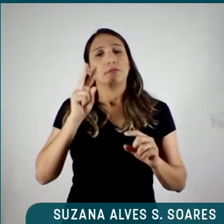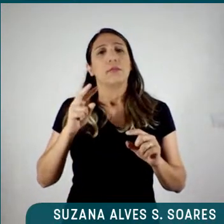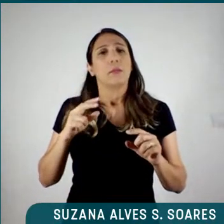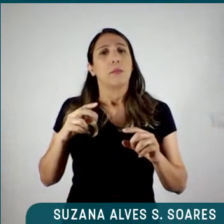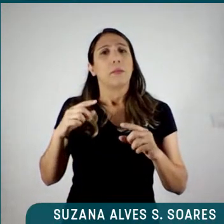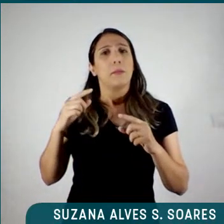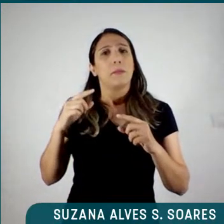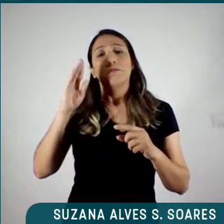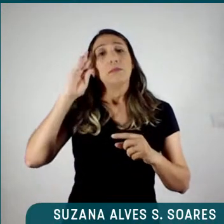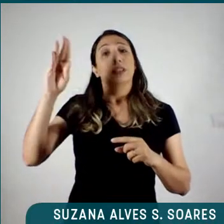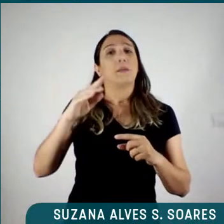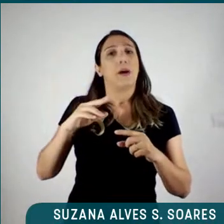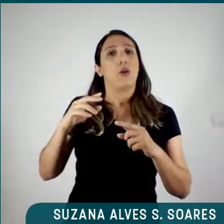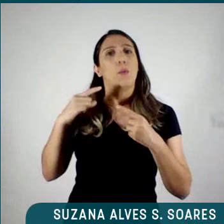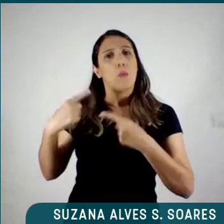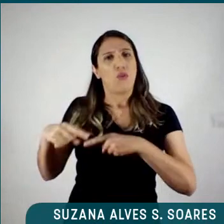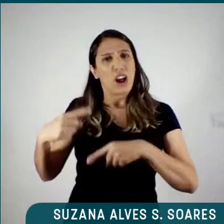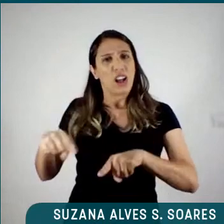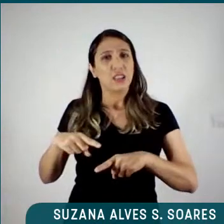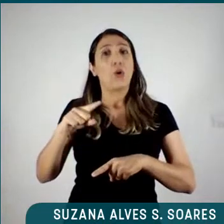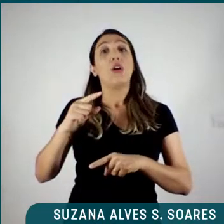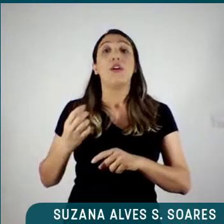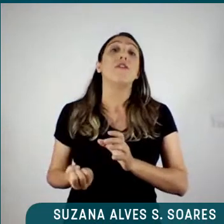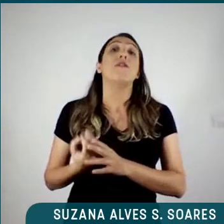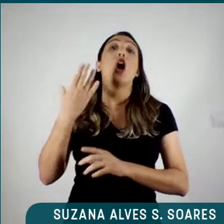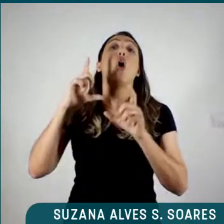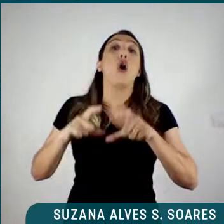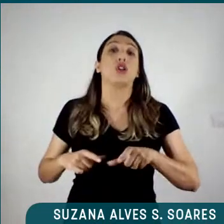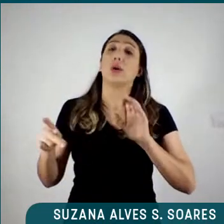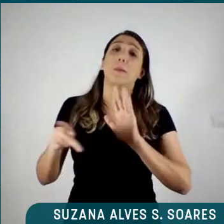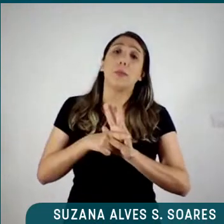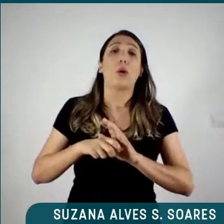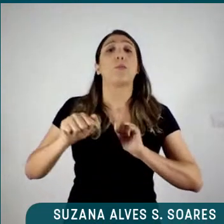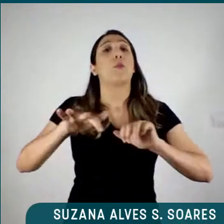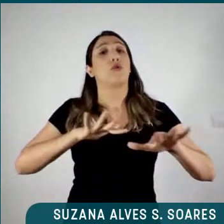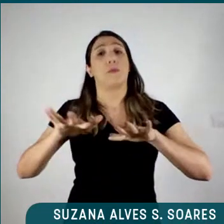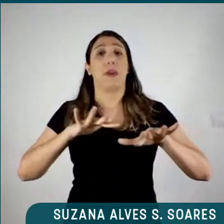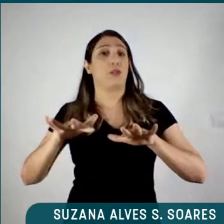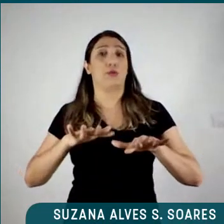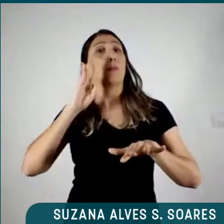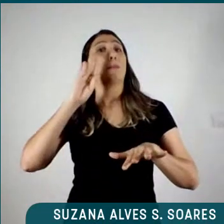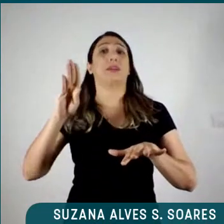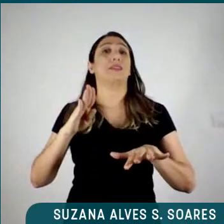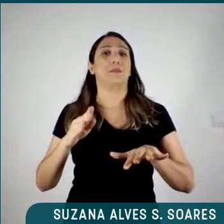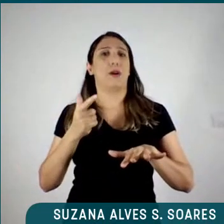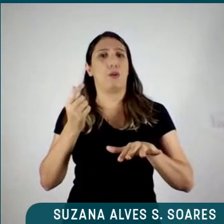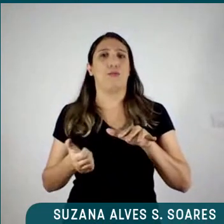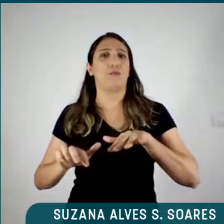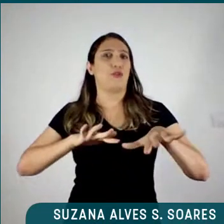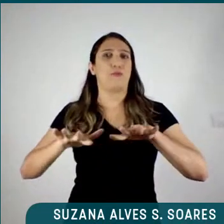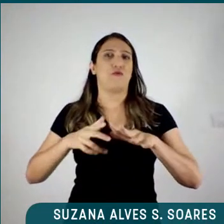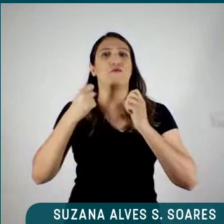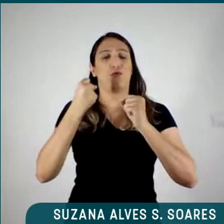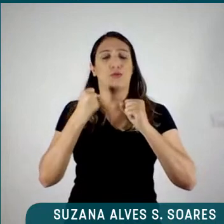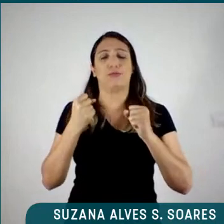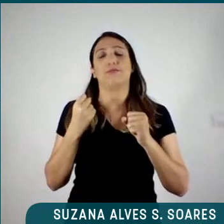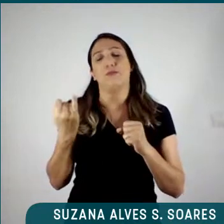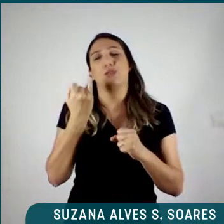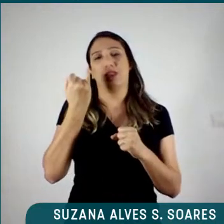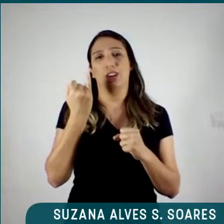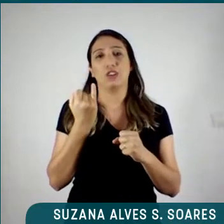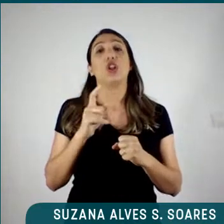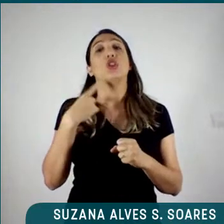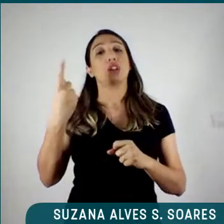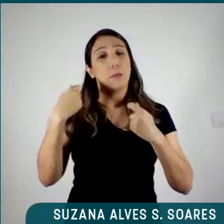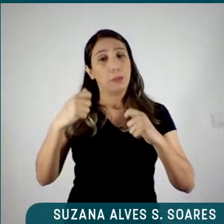now, our motto have been from the LGBT movement. And what we achieved is as a result